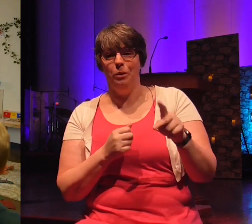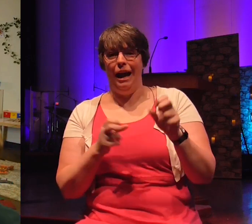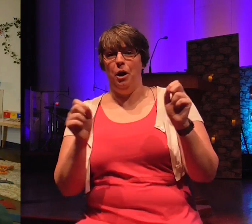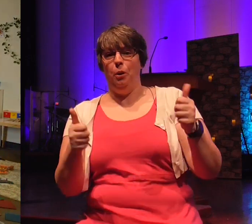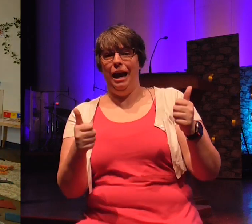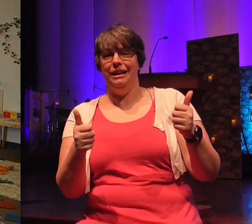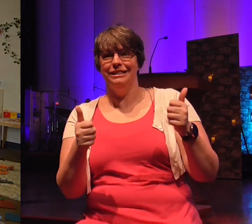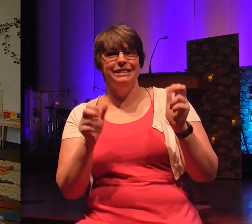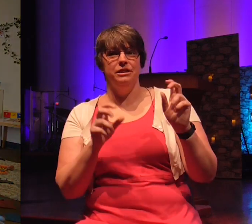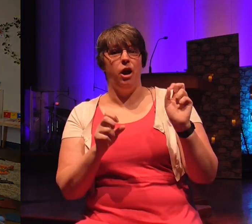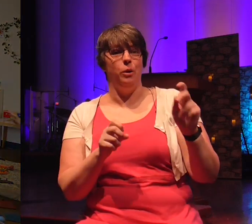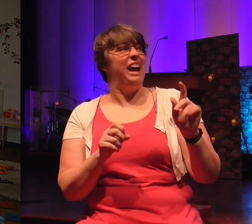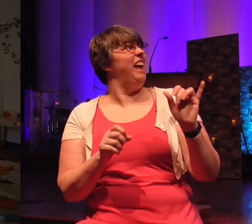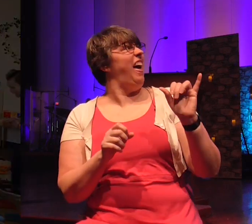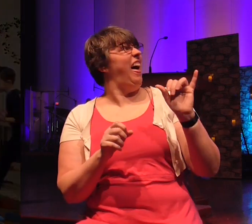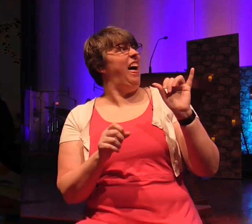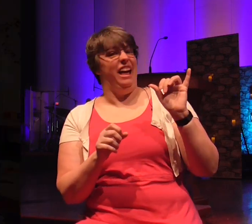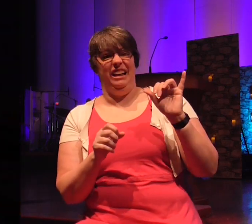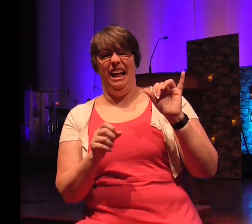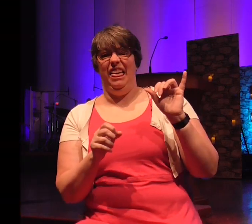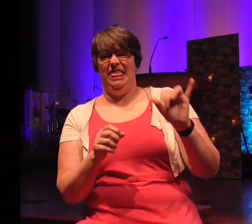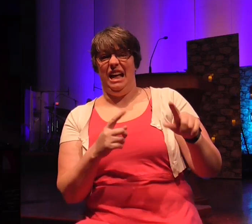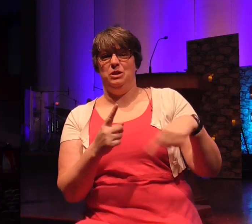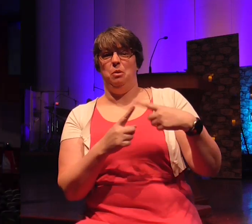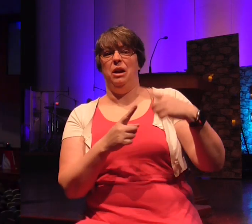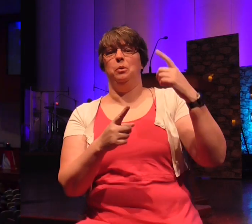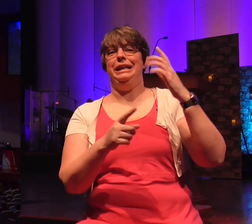Okay. Now's when we sing the cleanup song.